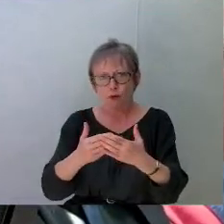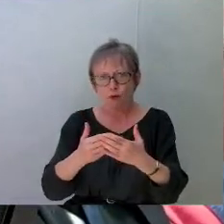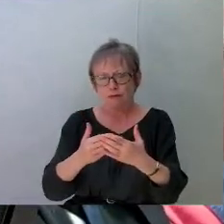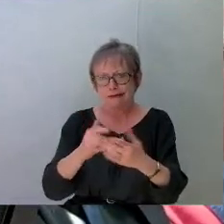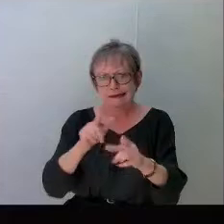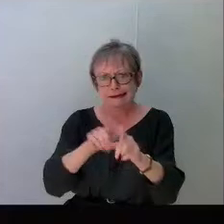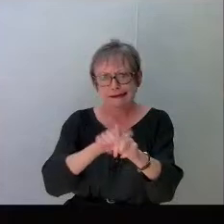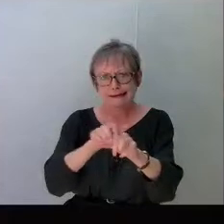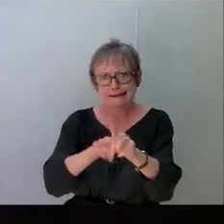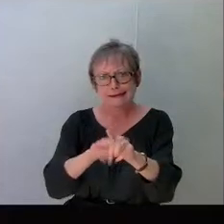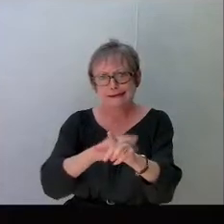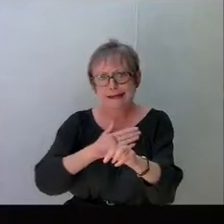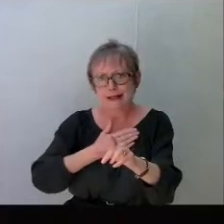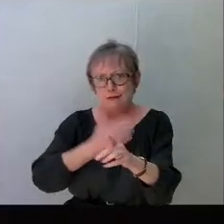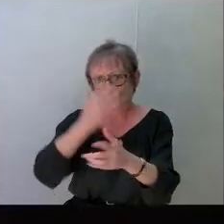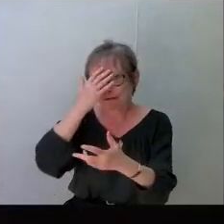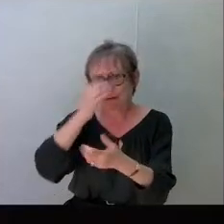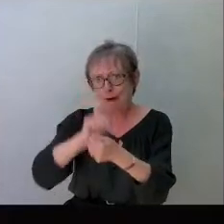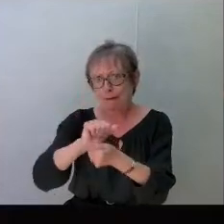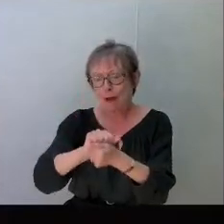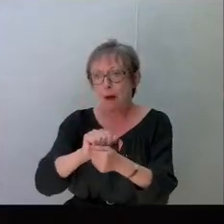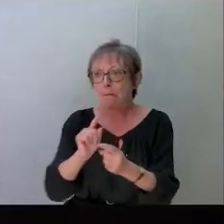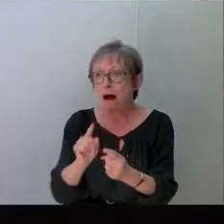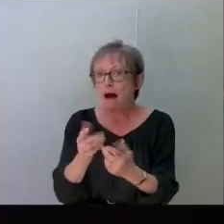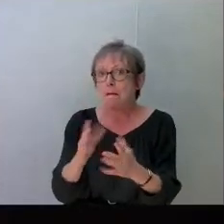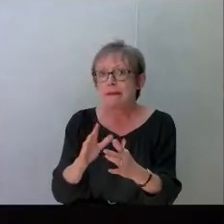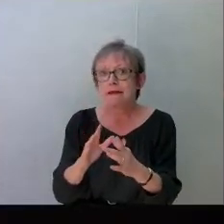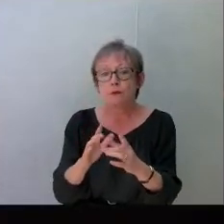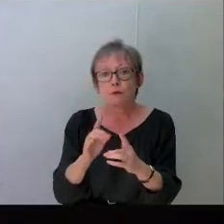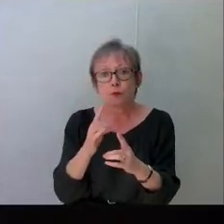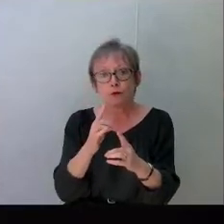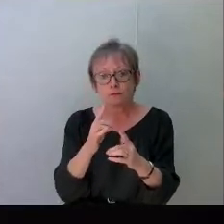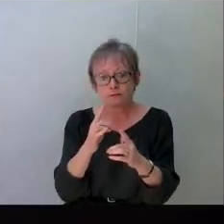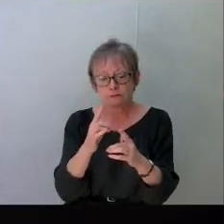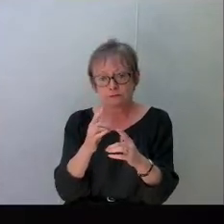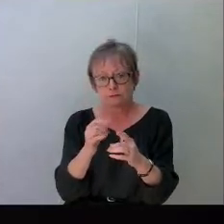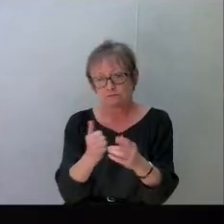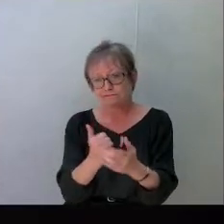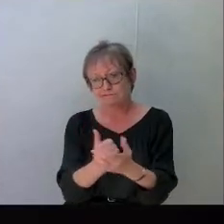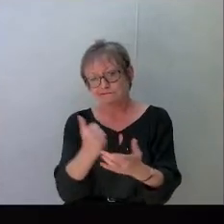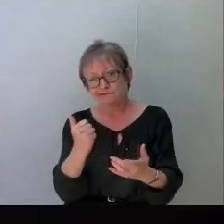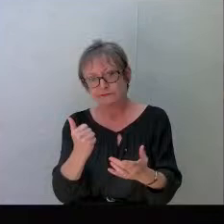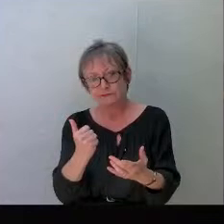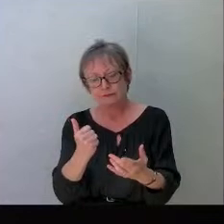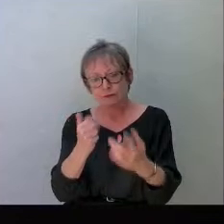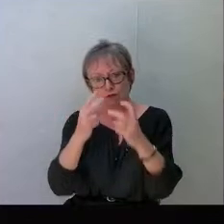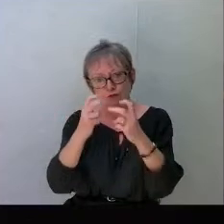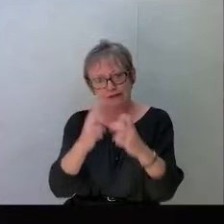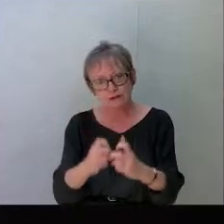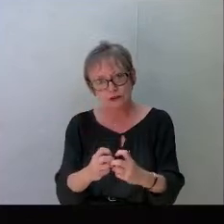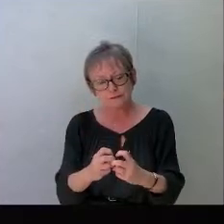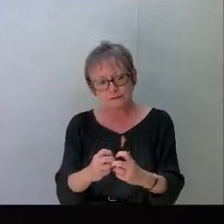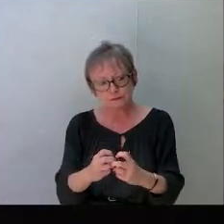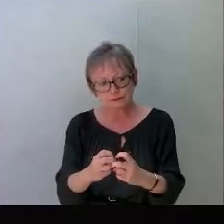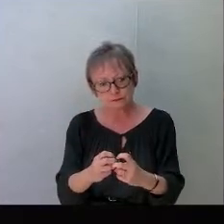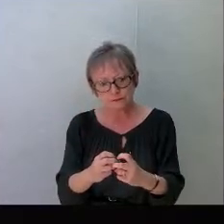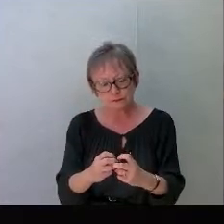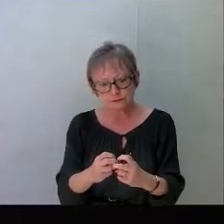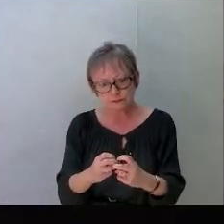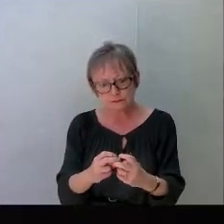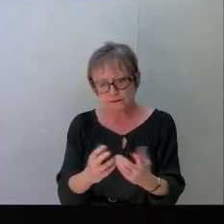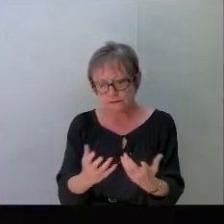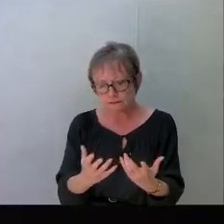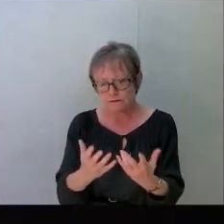remember. But as well as being one of our most outstanding researchers and one of our most